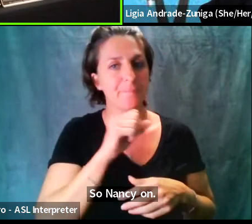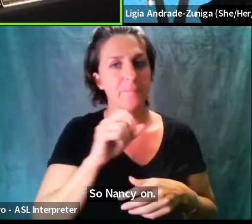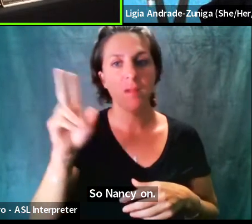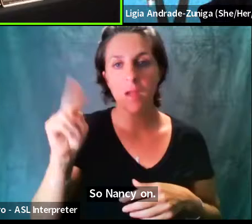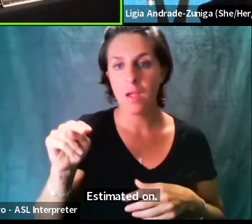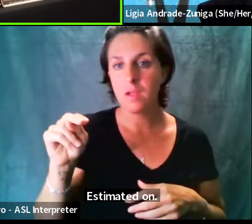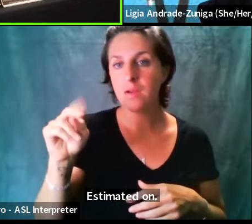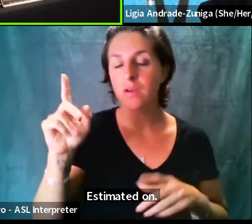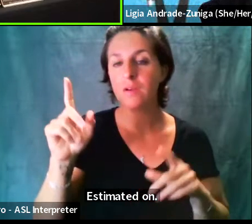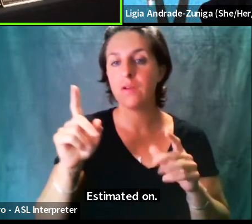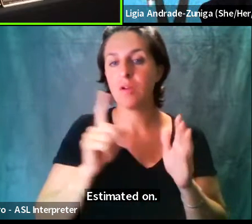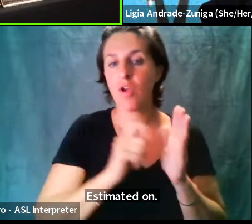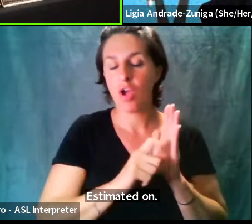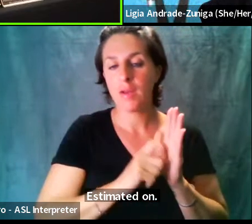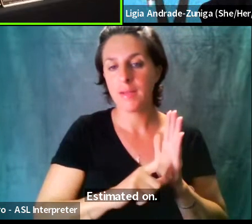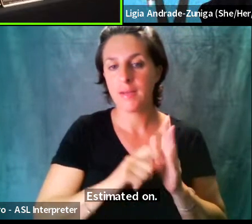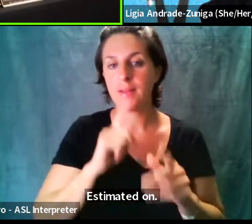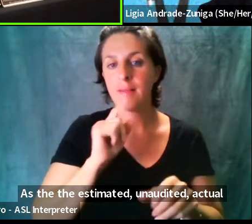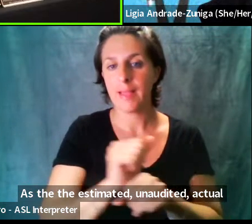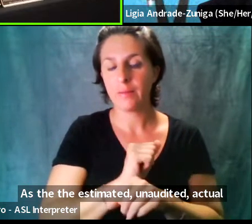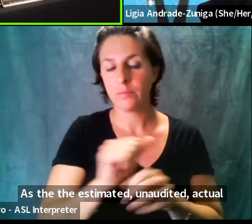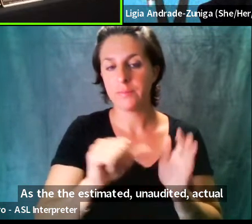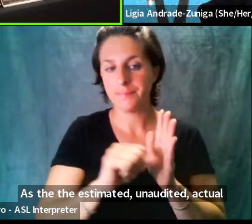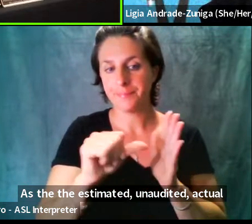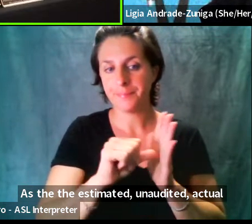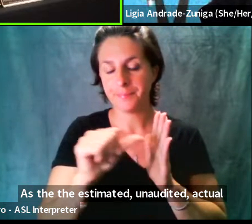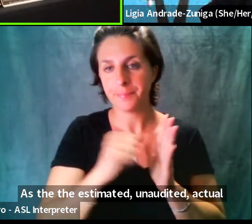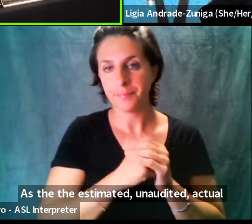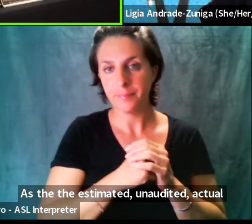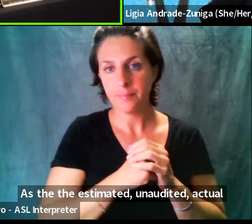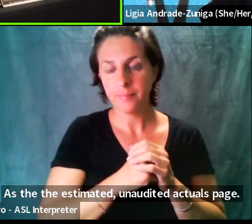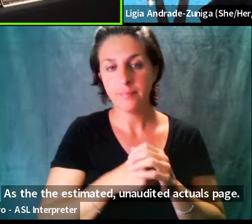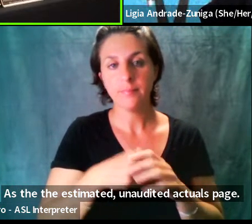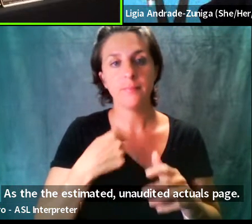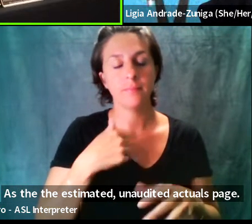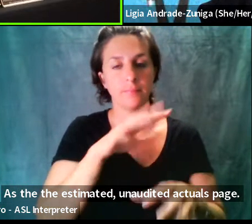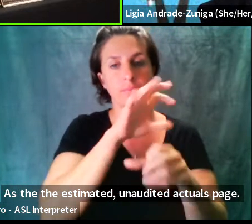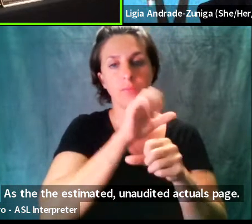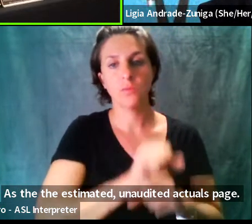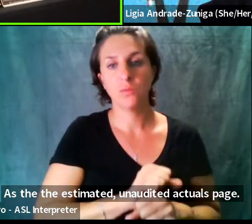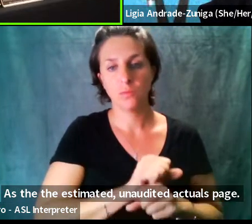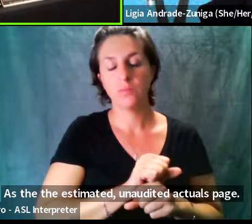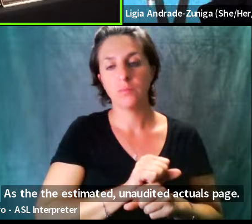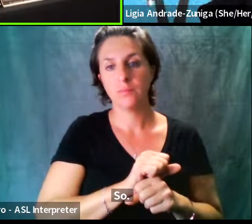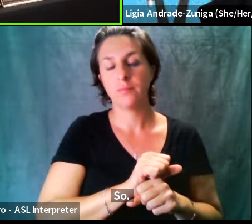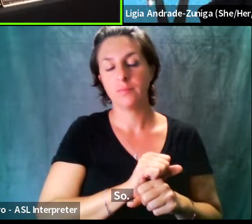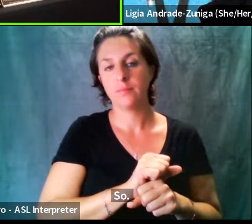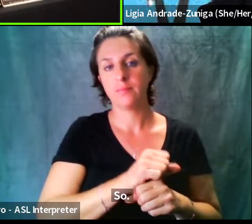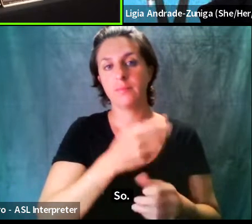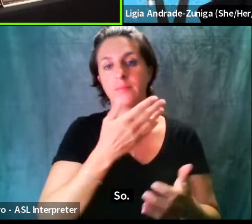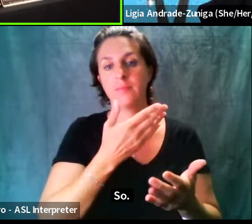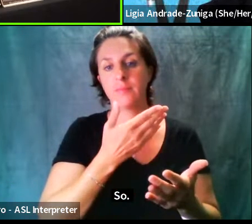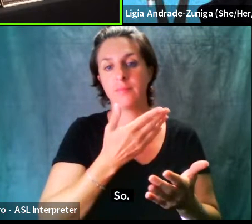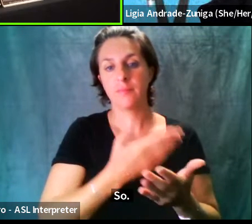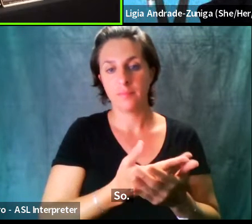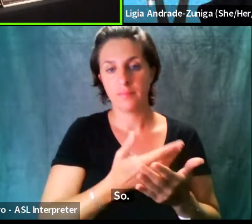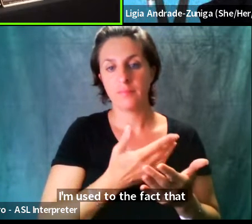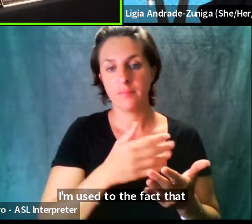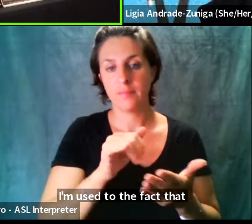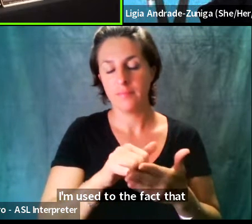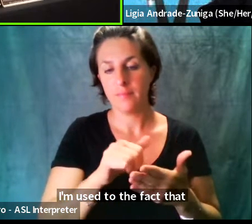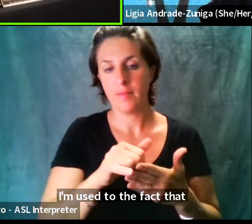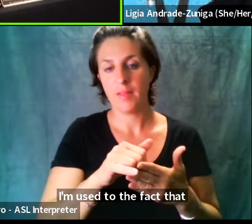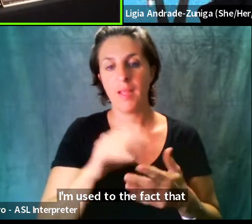unaudited actuals page. So I'm used to the fact that estimated to unaudited always goes